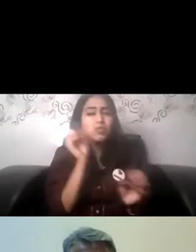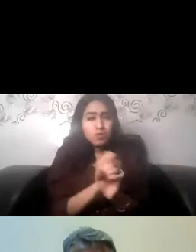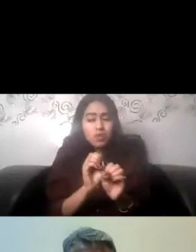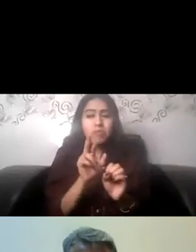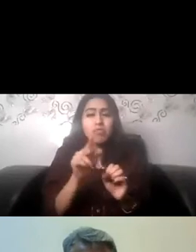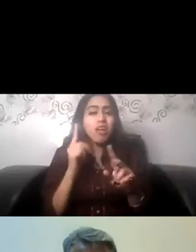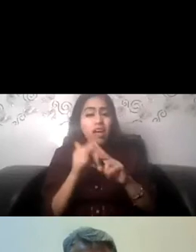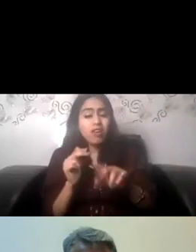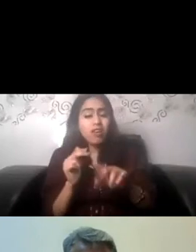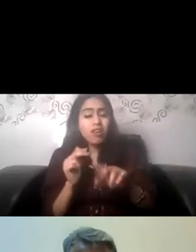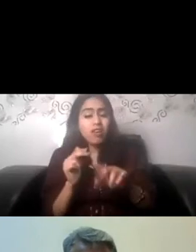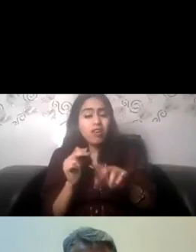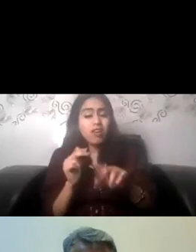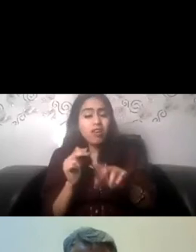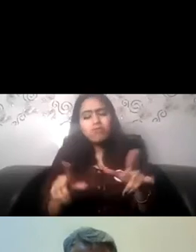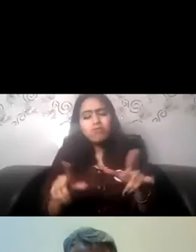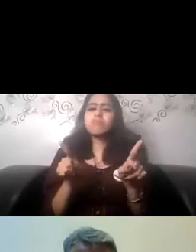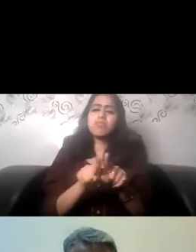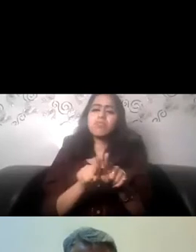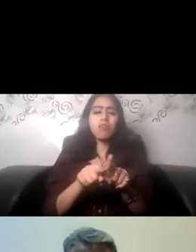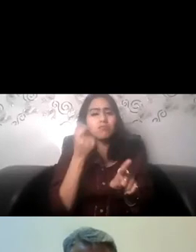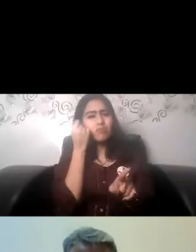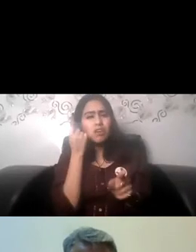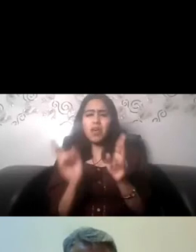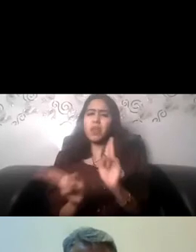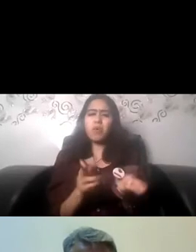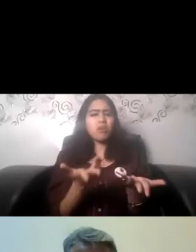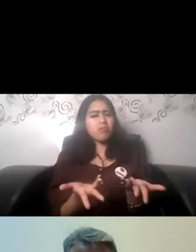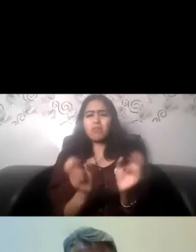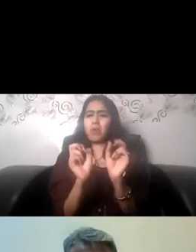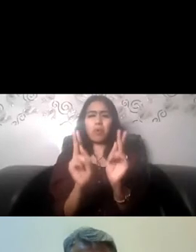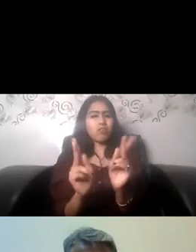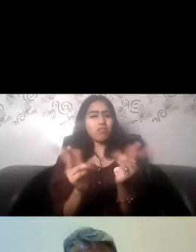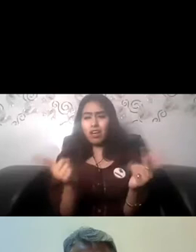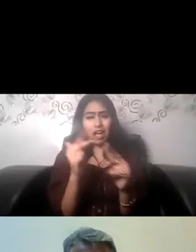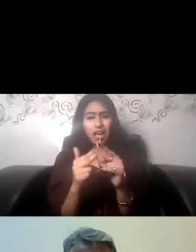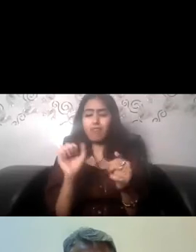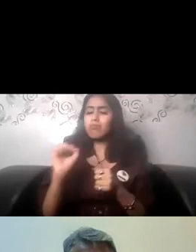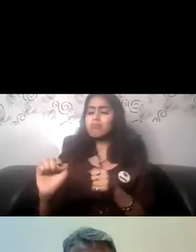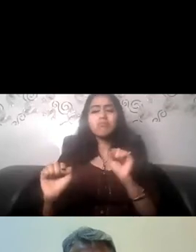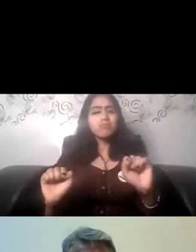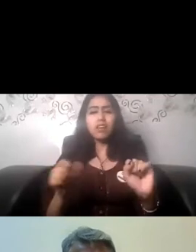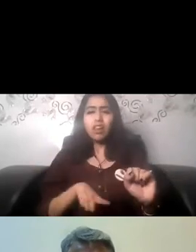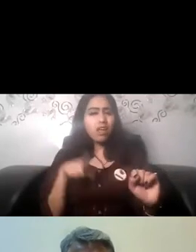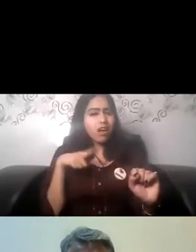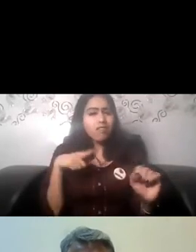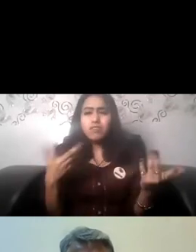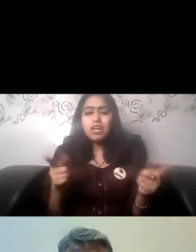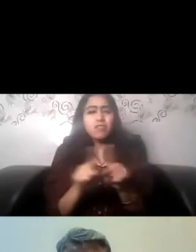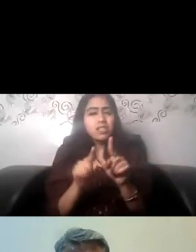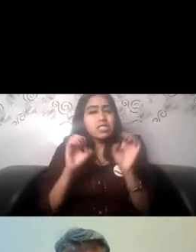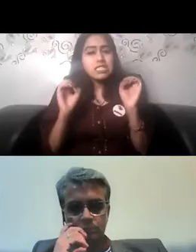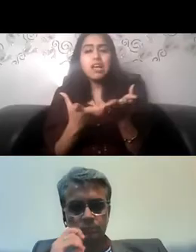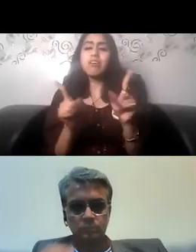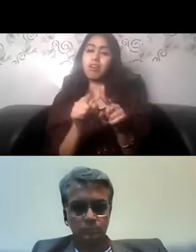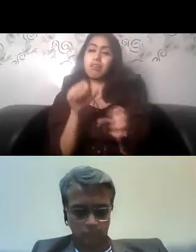to be different, and kids who are to understand that it's perfectly okay to be the way they are. And I think we need to start working